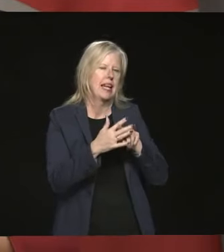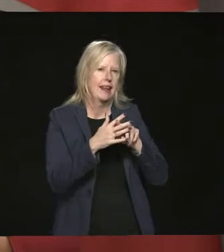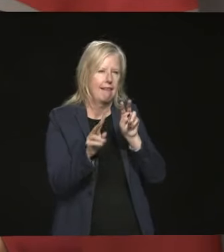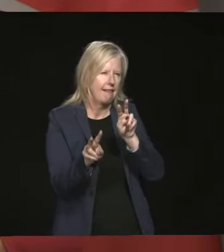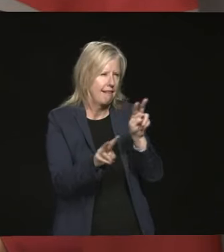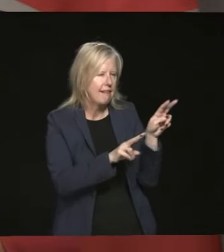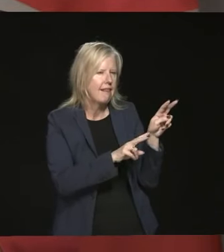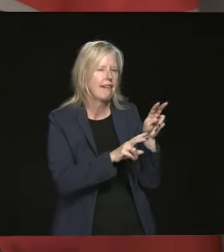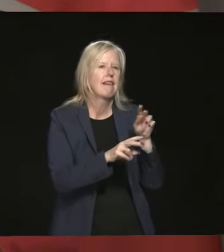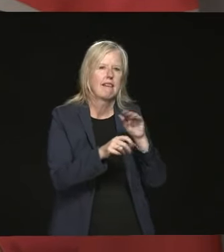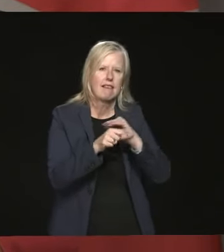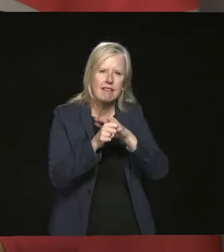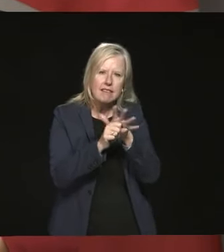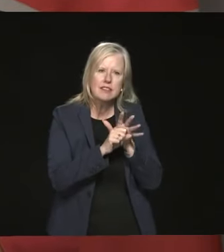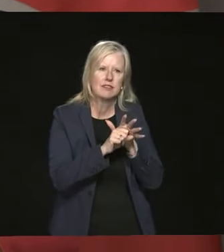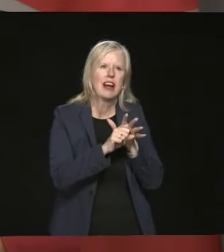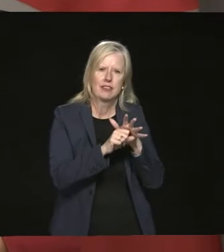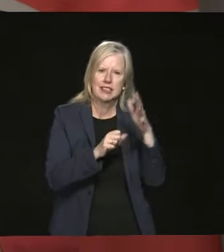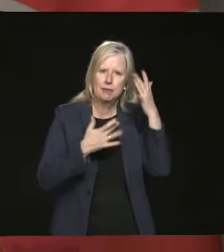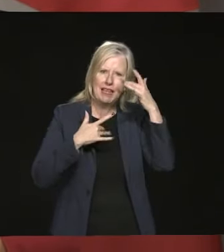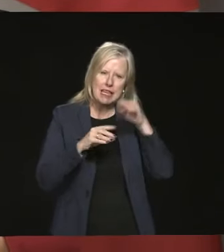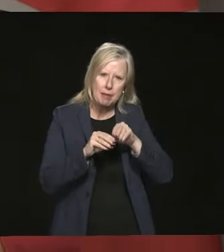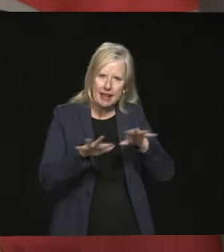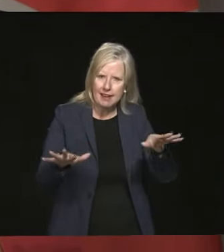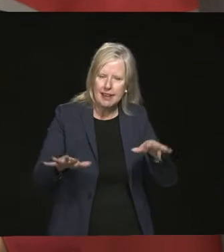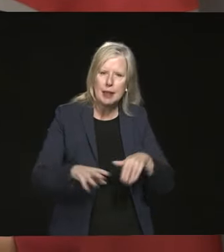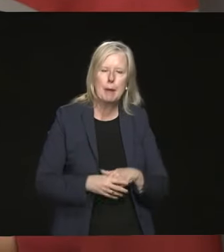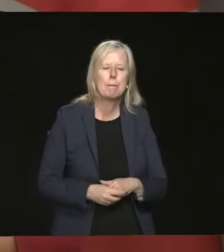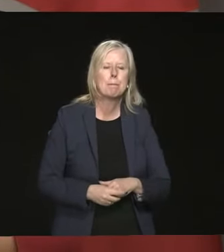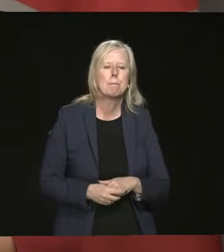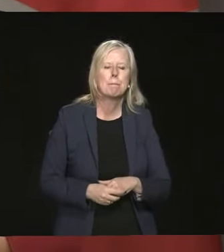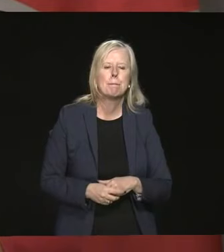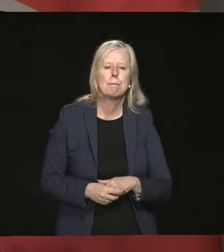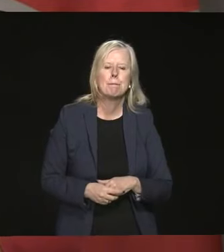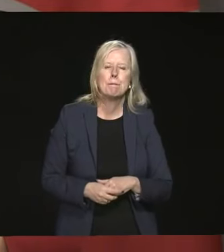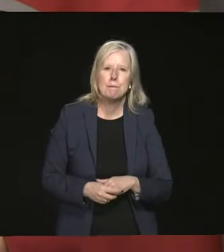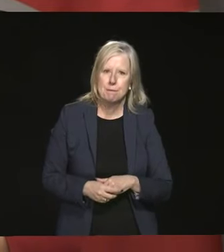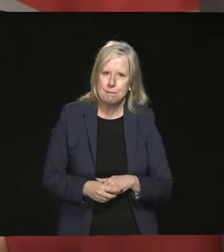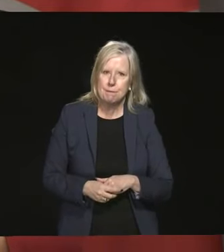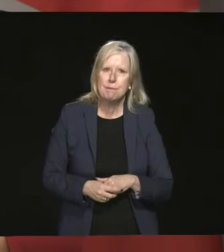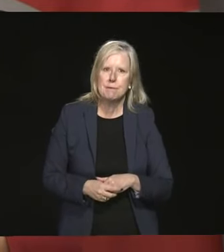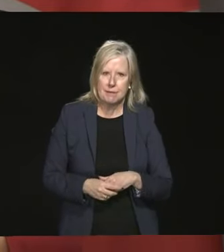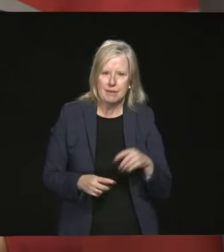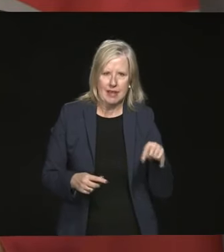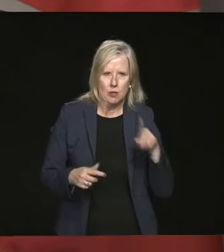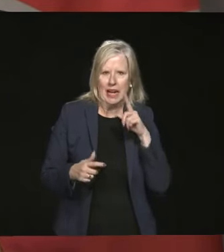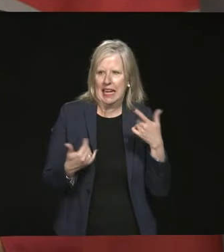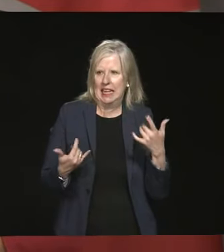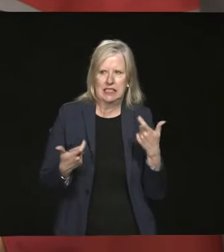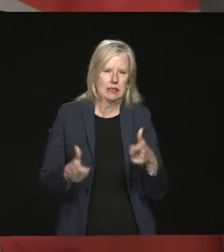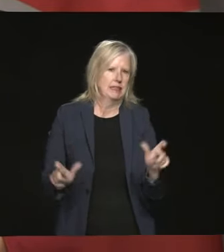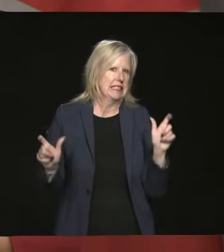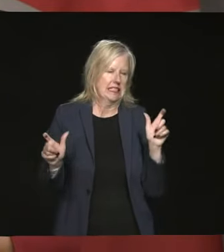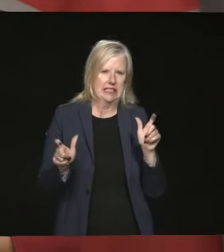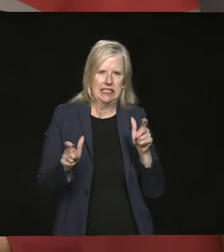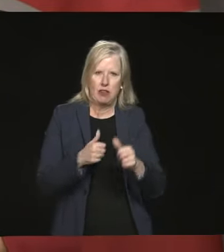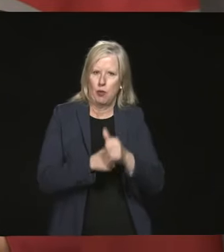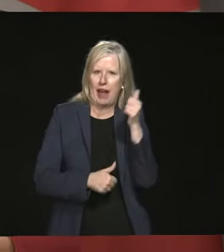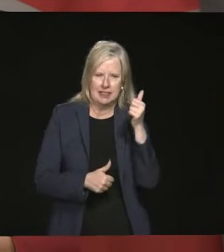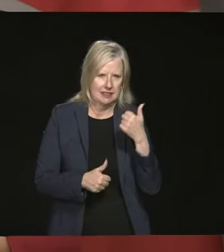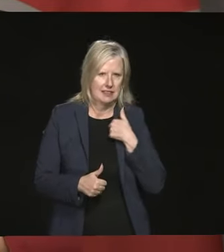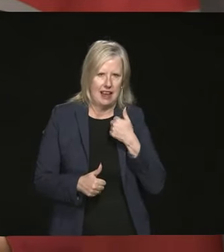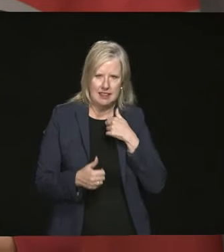pandemic. This is currently the biggest threat that Canada faces, and it is absolutely